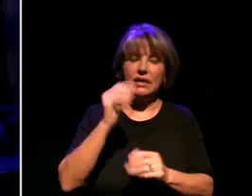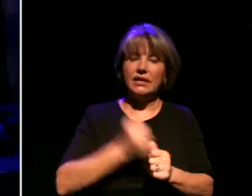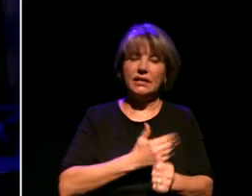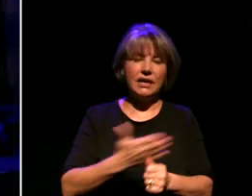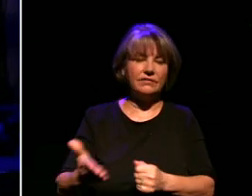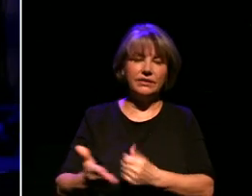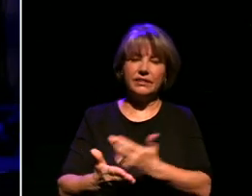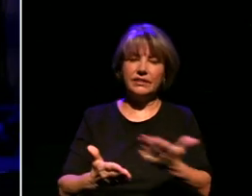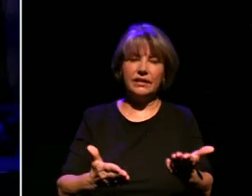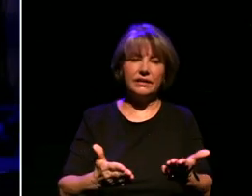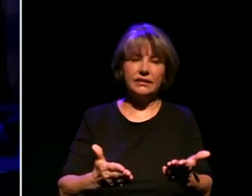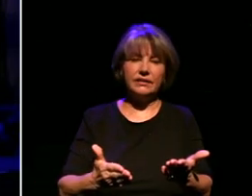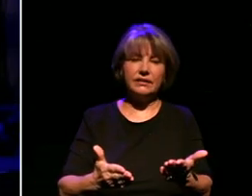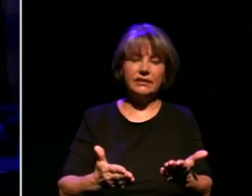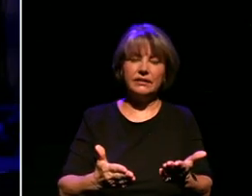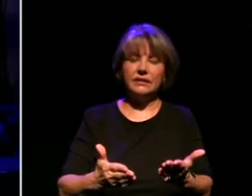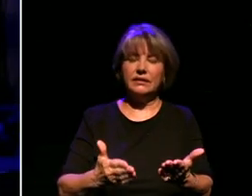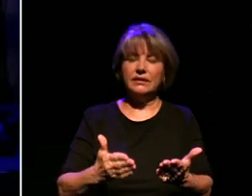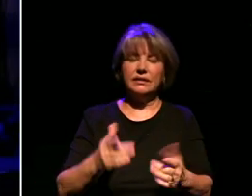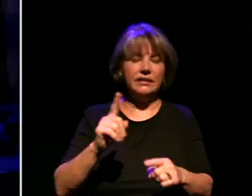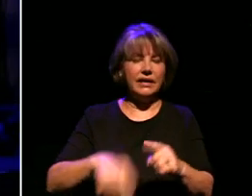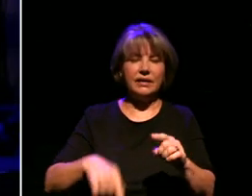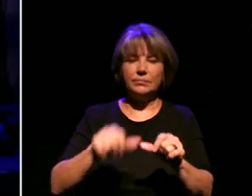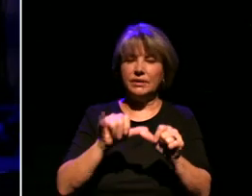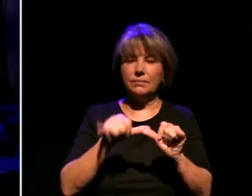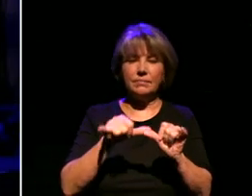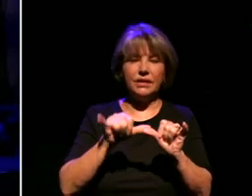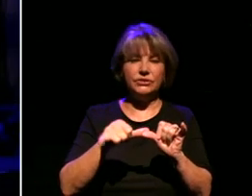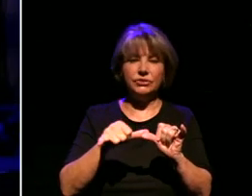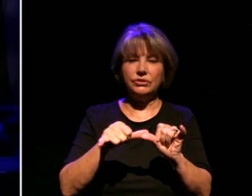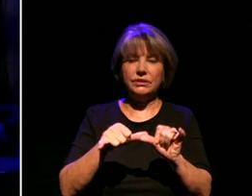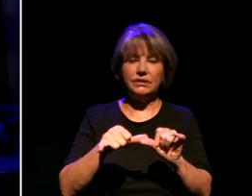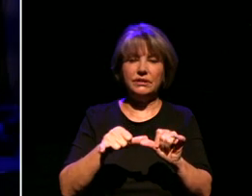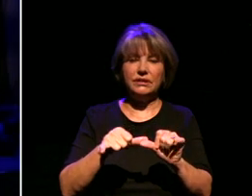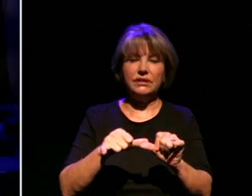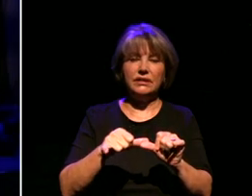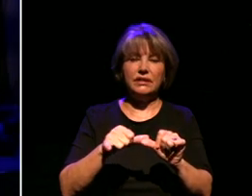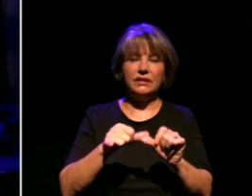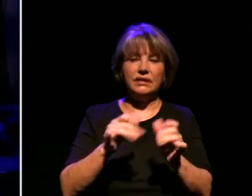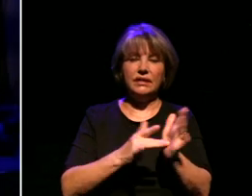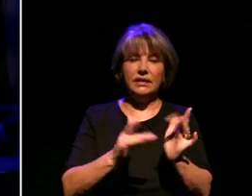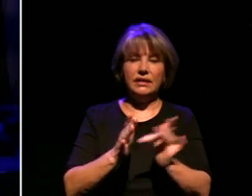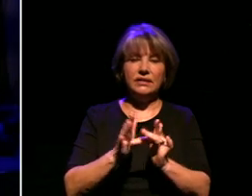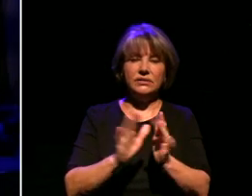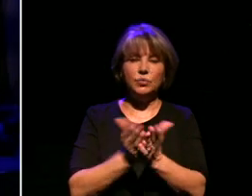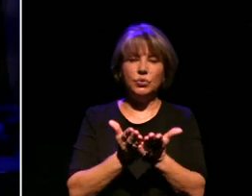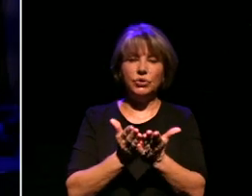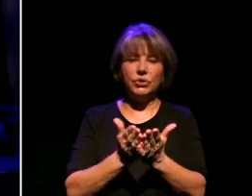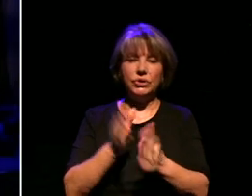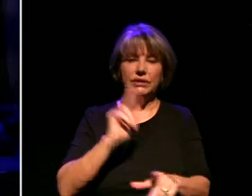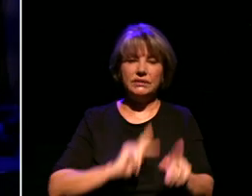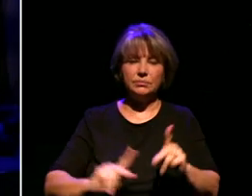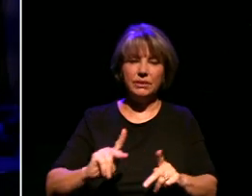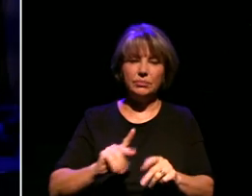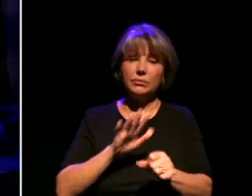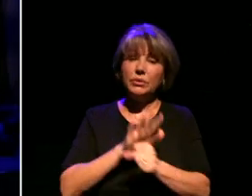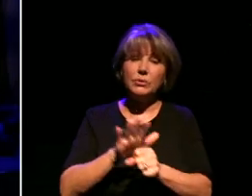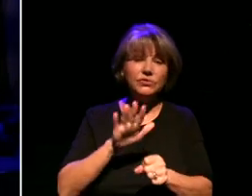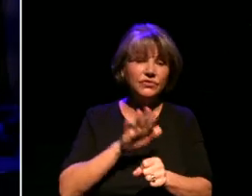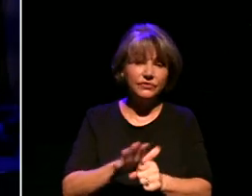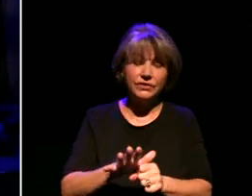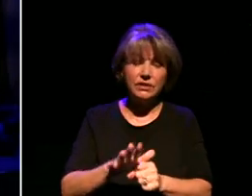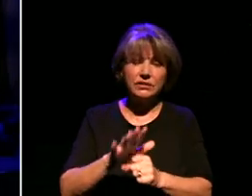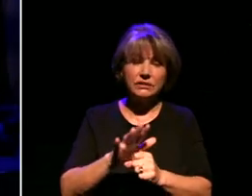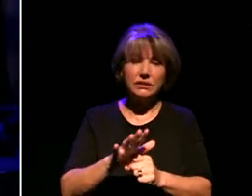is priceless and it's eternal. God, His Word, and people. And we're most fulfilled, we're most alive